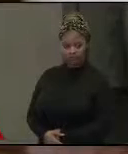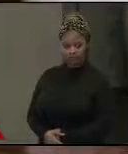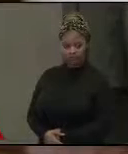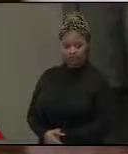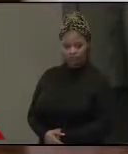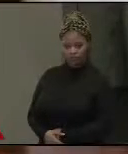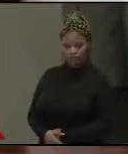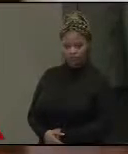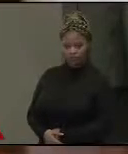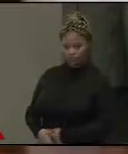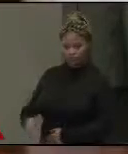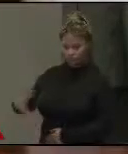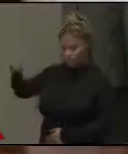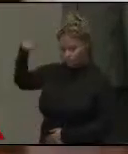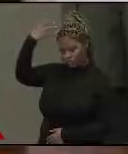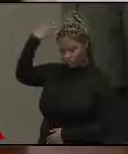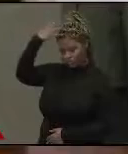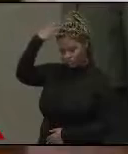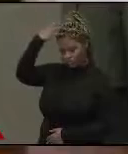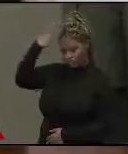Nkosi uGwadiso.